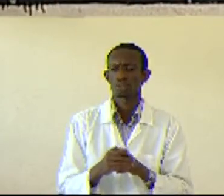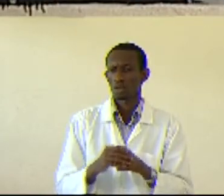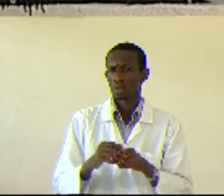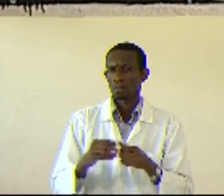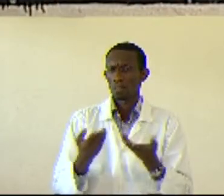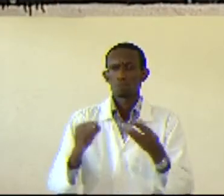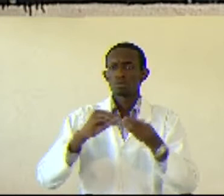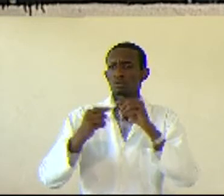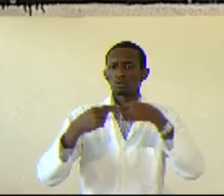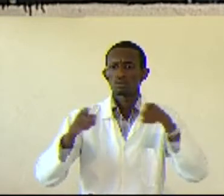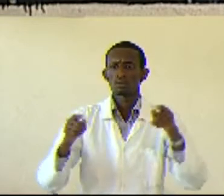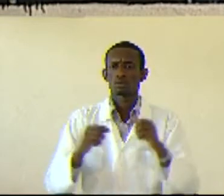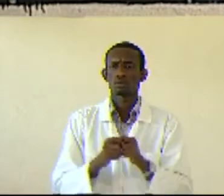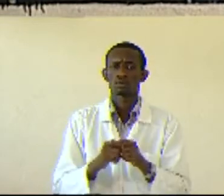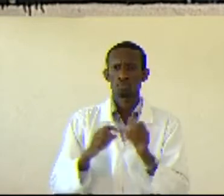like